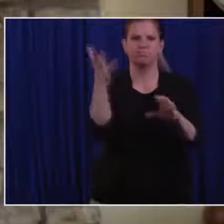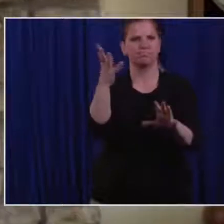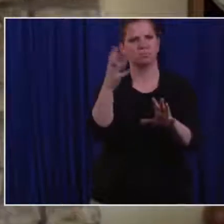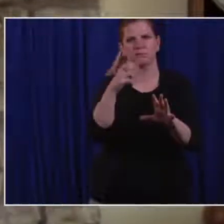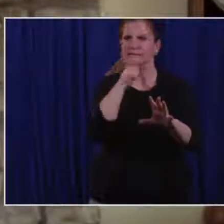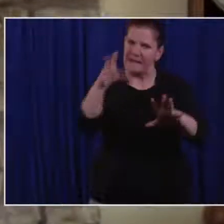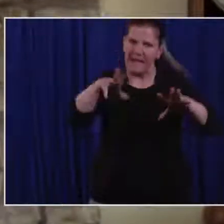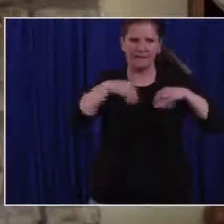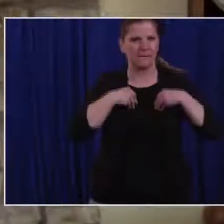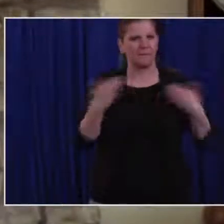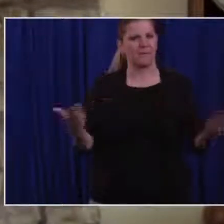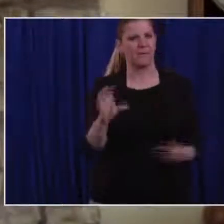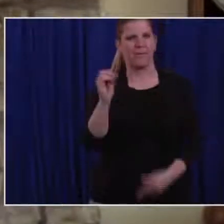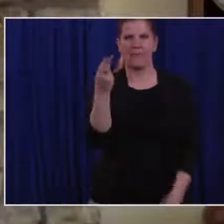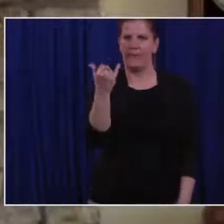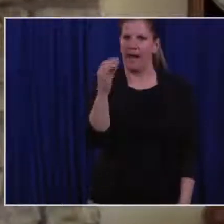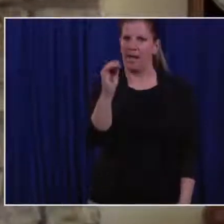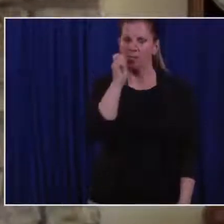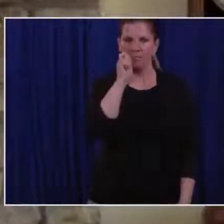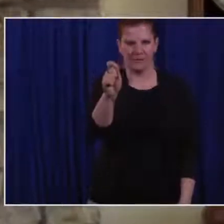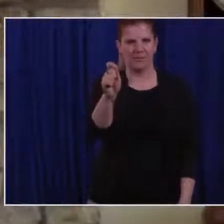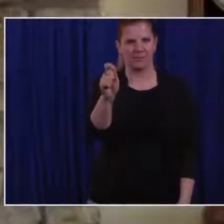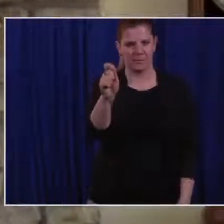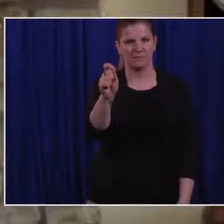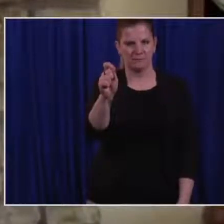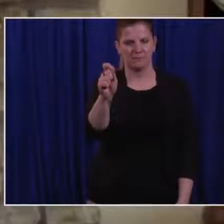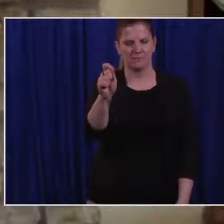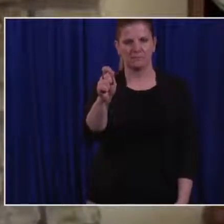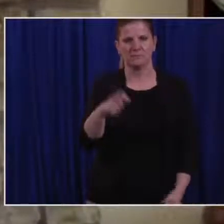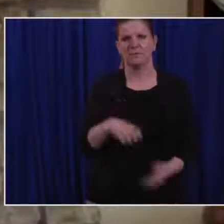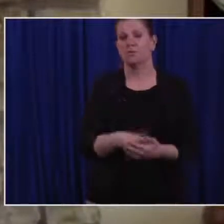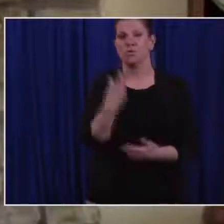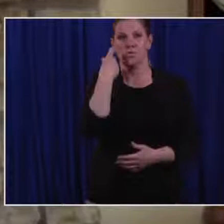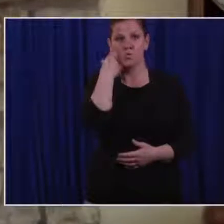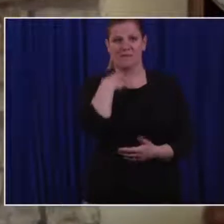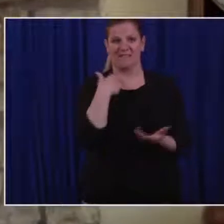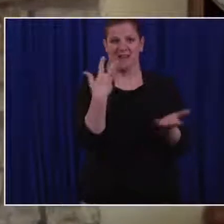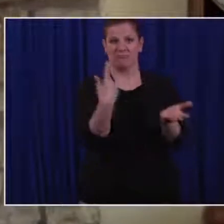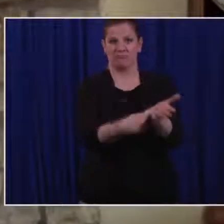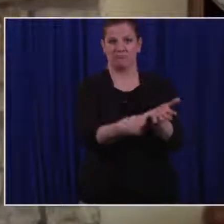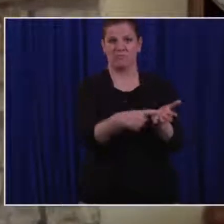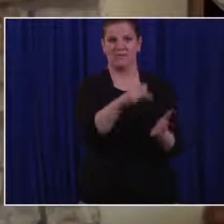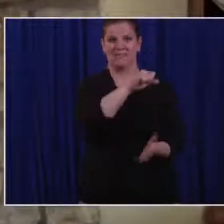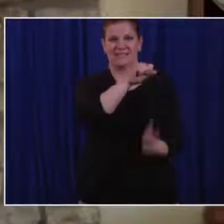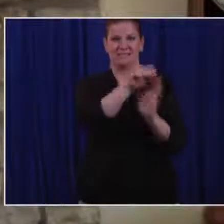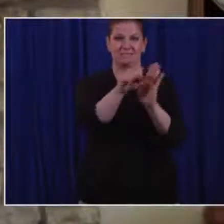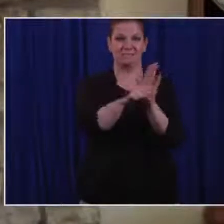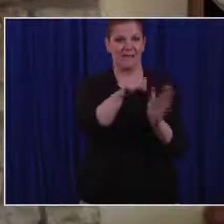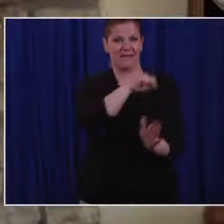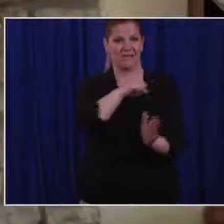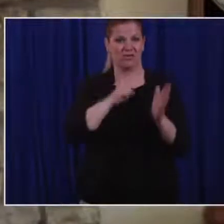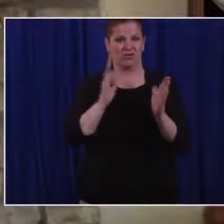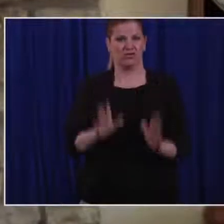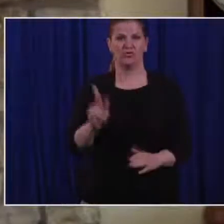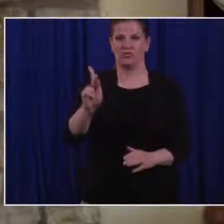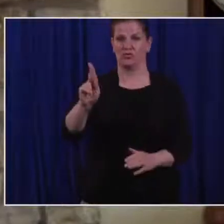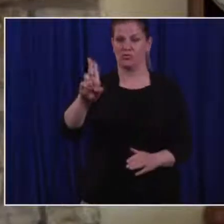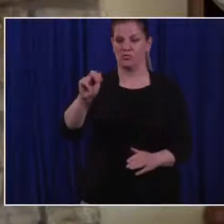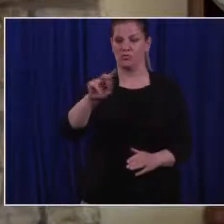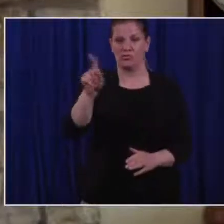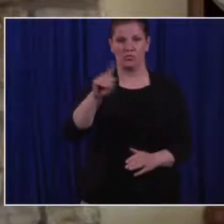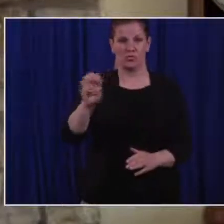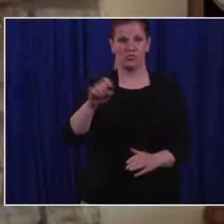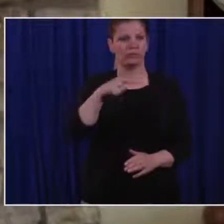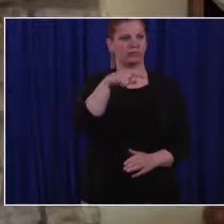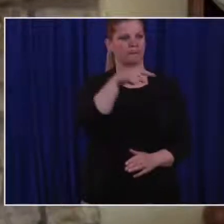it. I talked a few minutes ago to State Senator Stephanie Coonsey, who's been working on a bill to reform the